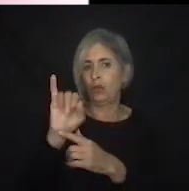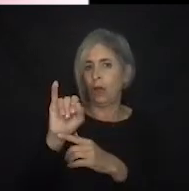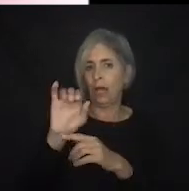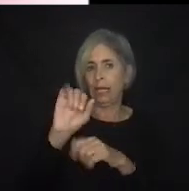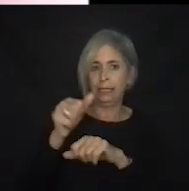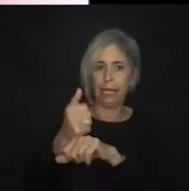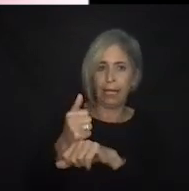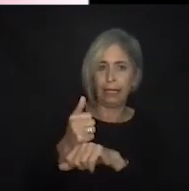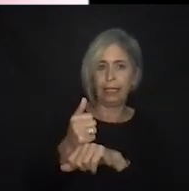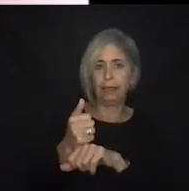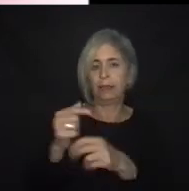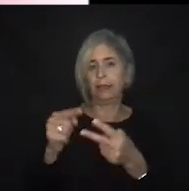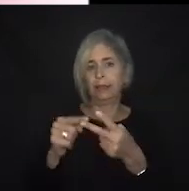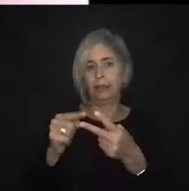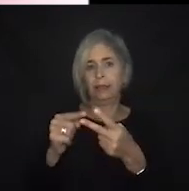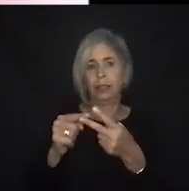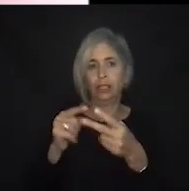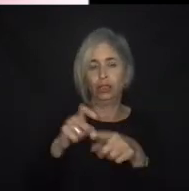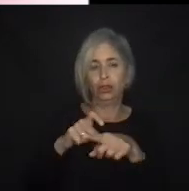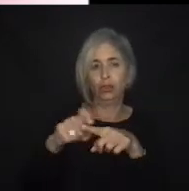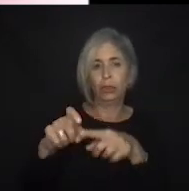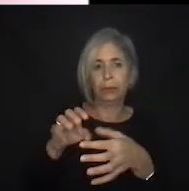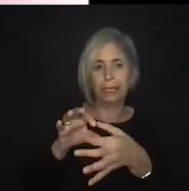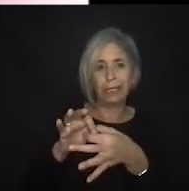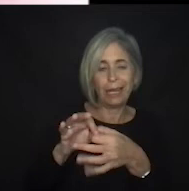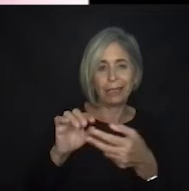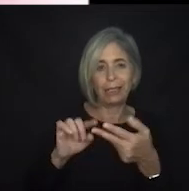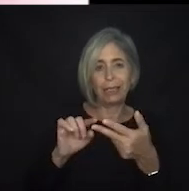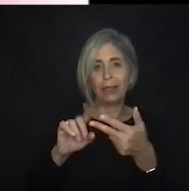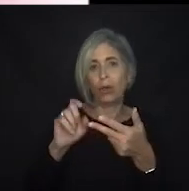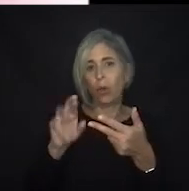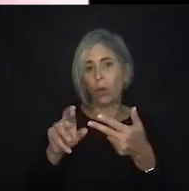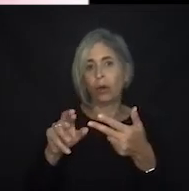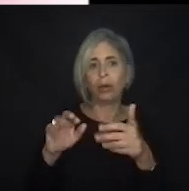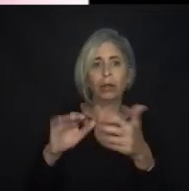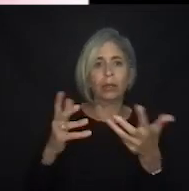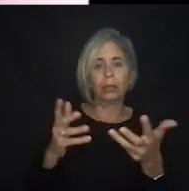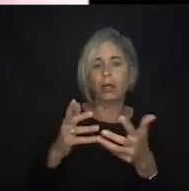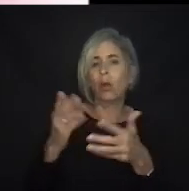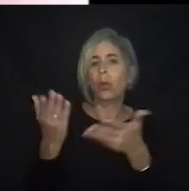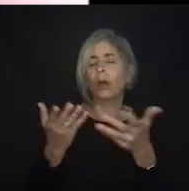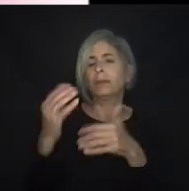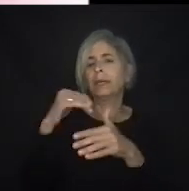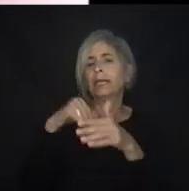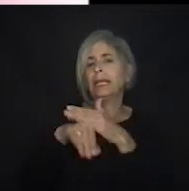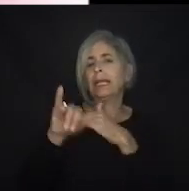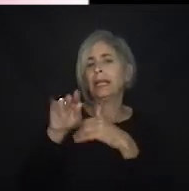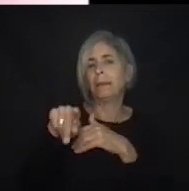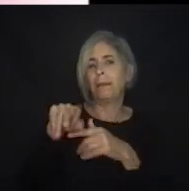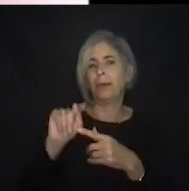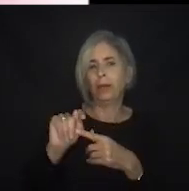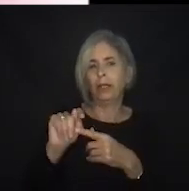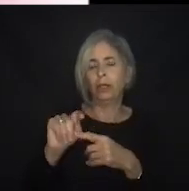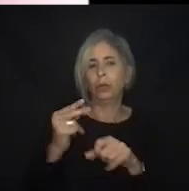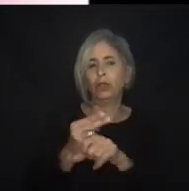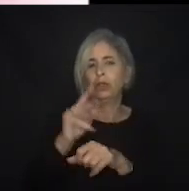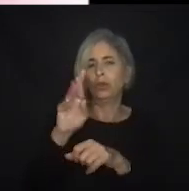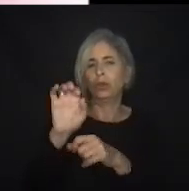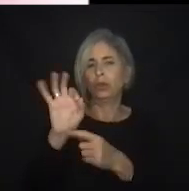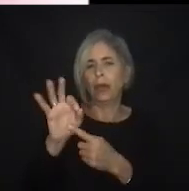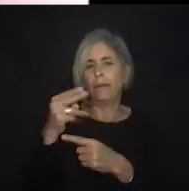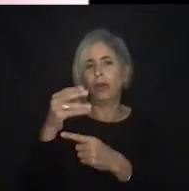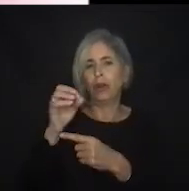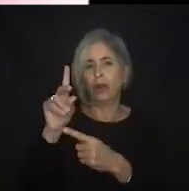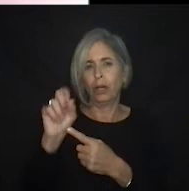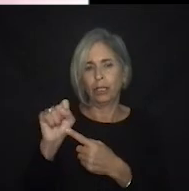settings, such as whether the stream is connected or what stream key has been inputted. We'll be using ref hooks to actually keep